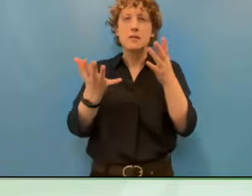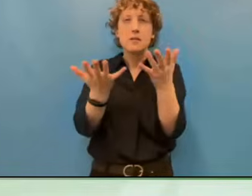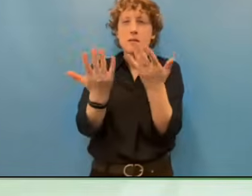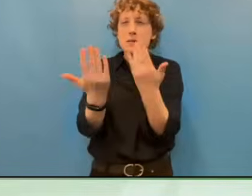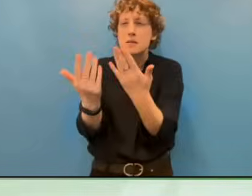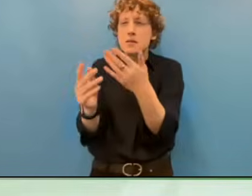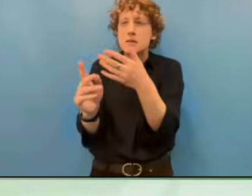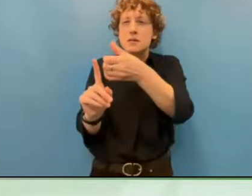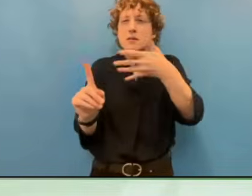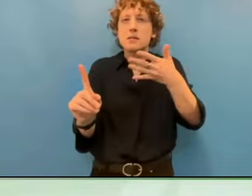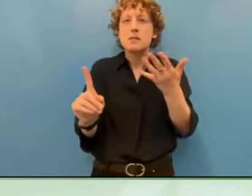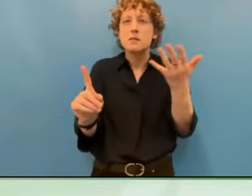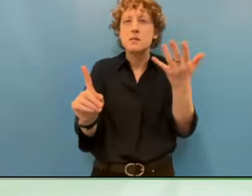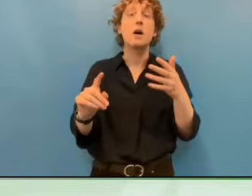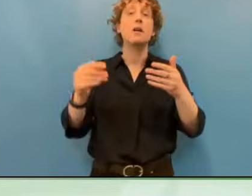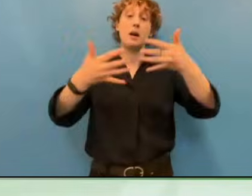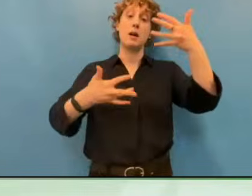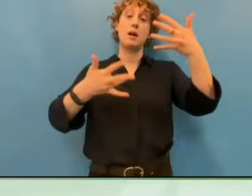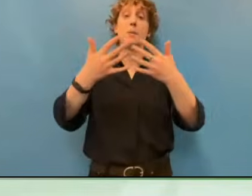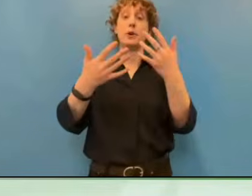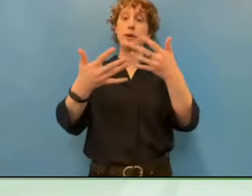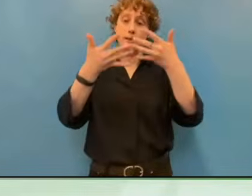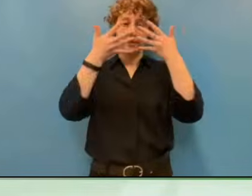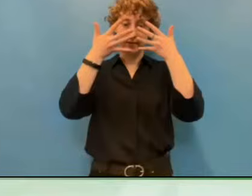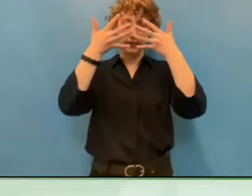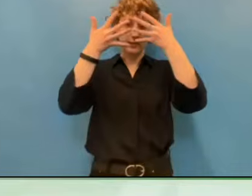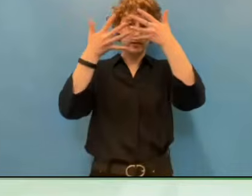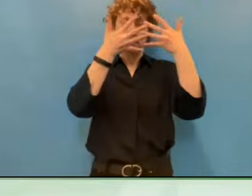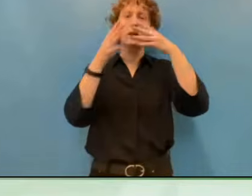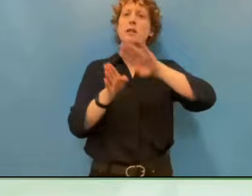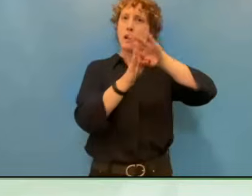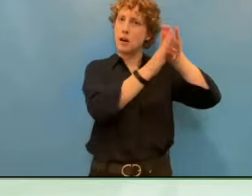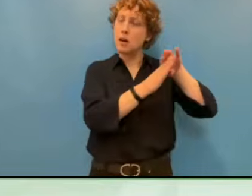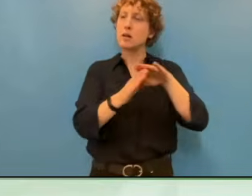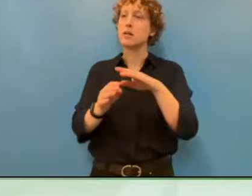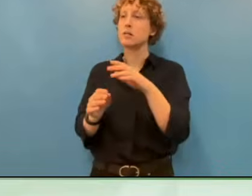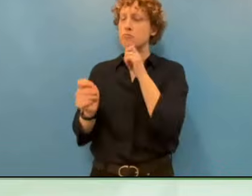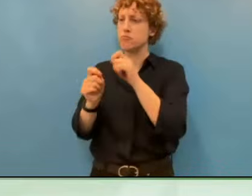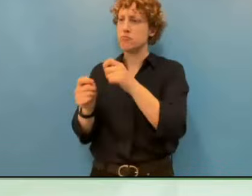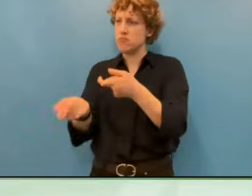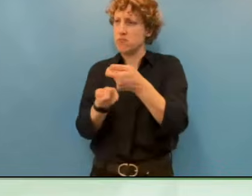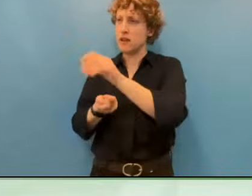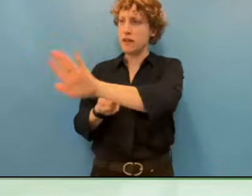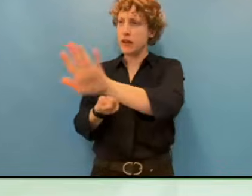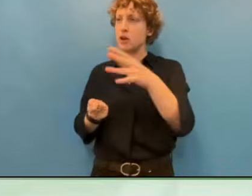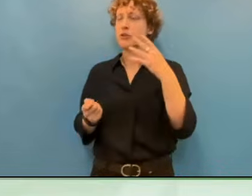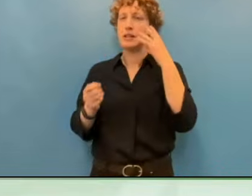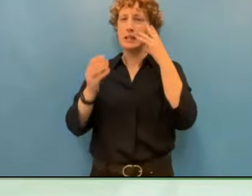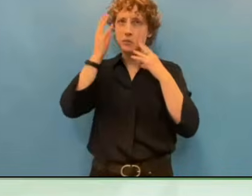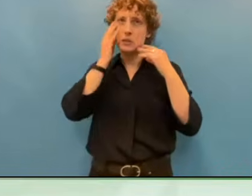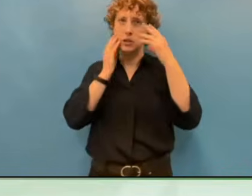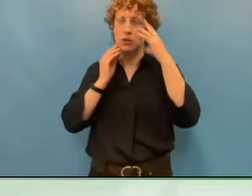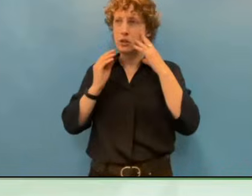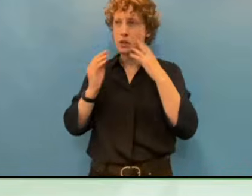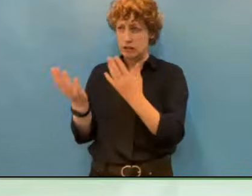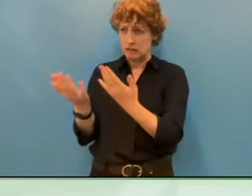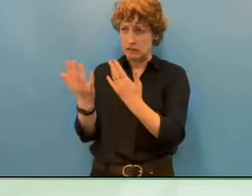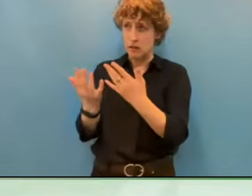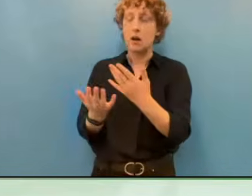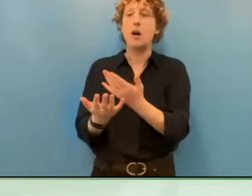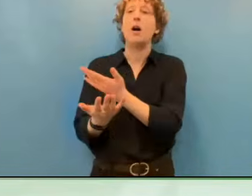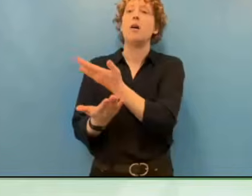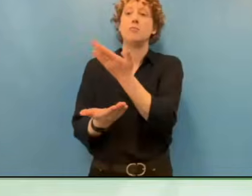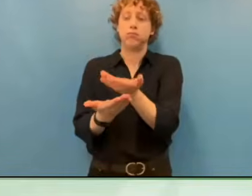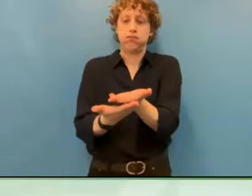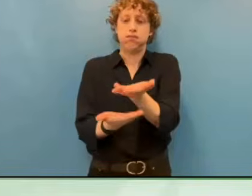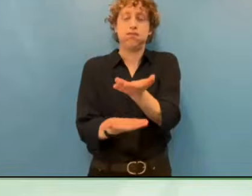about the numbers, but we want to come to the experiences and from that to get to the actionable evidence, so we call